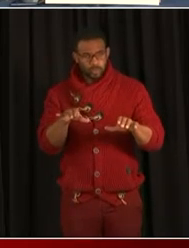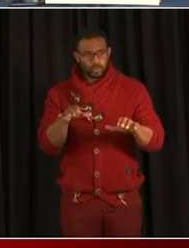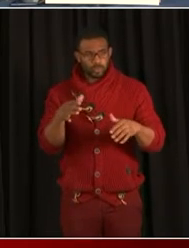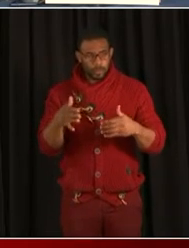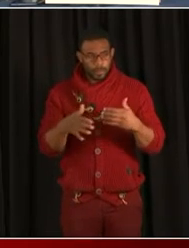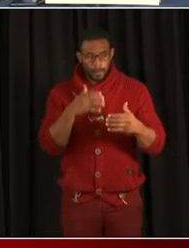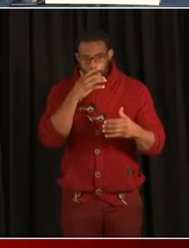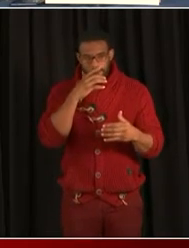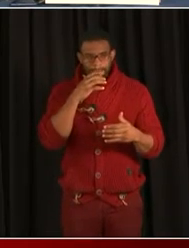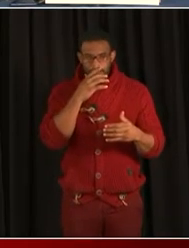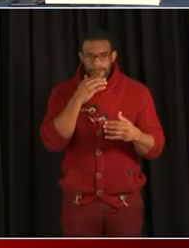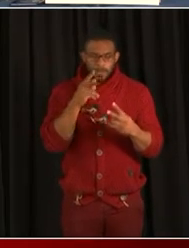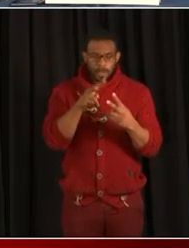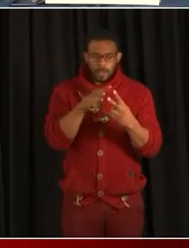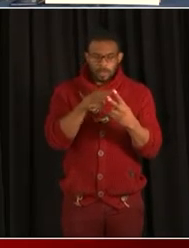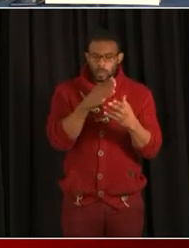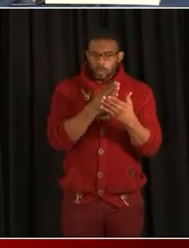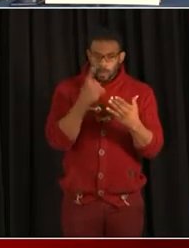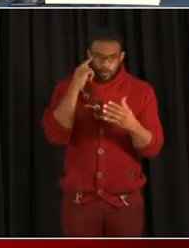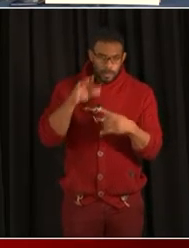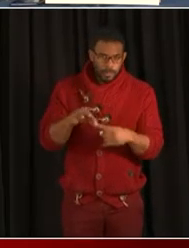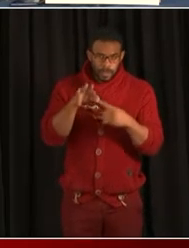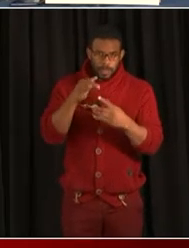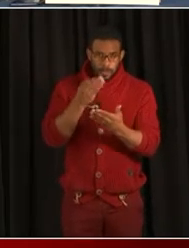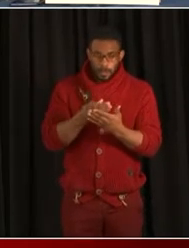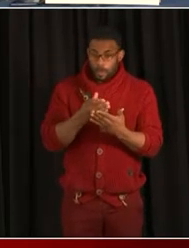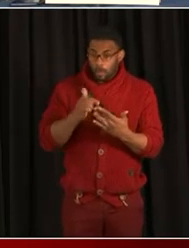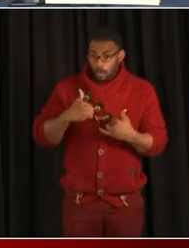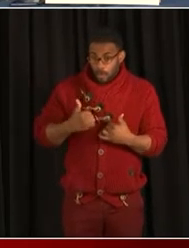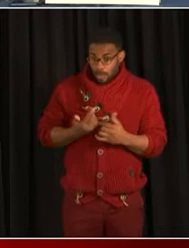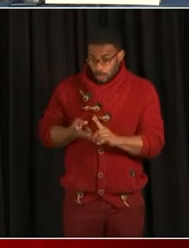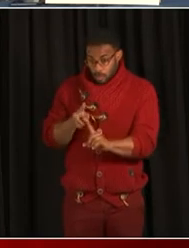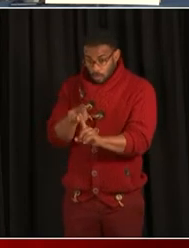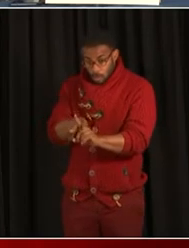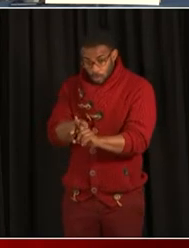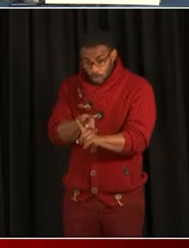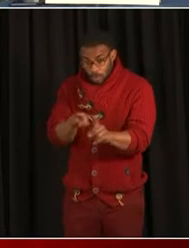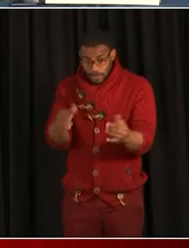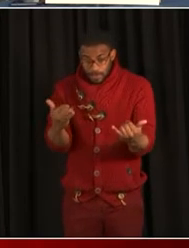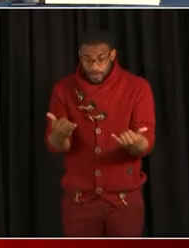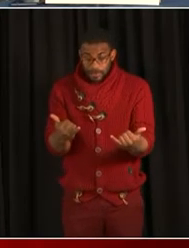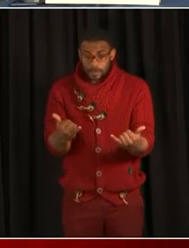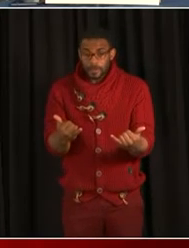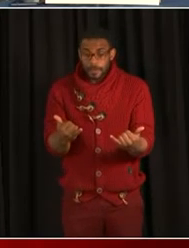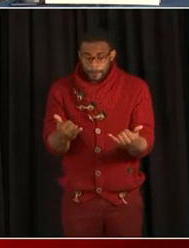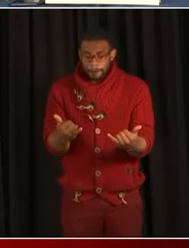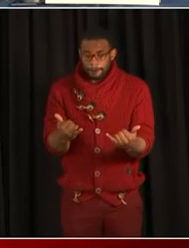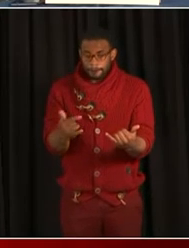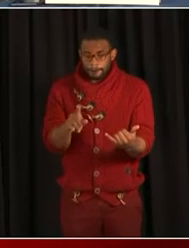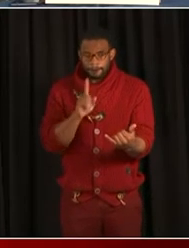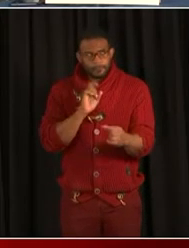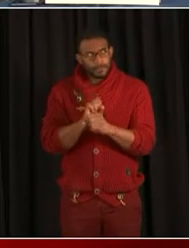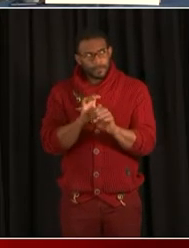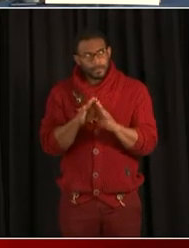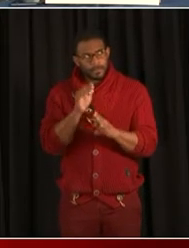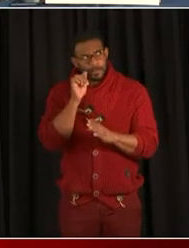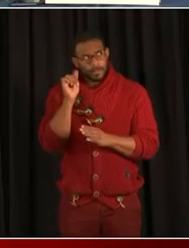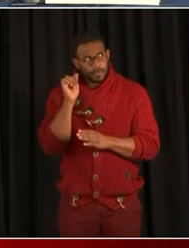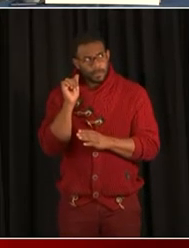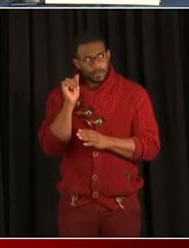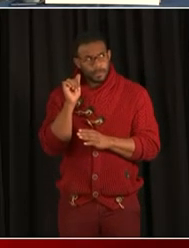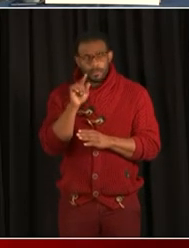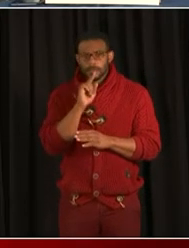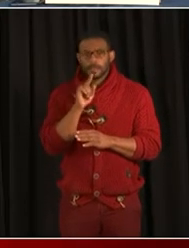do two parts for this particular fund. What we have rolled out today, which was actually open